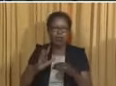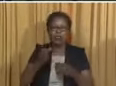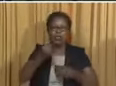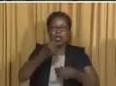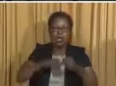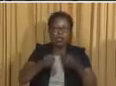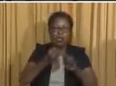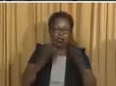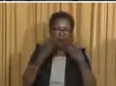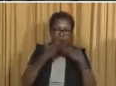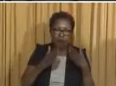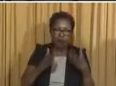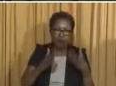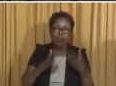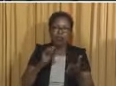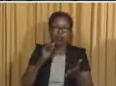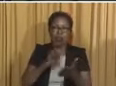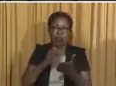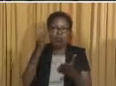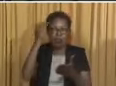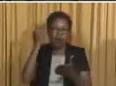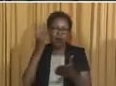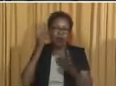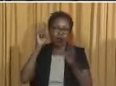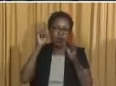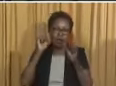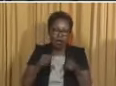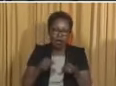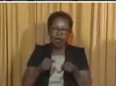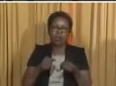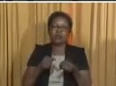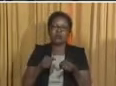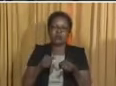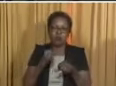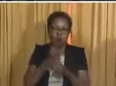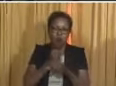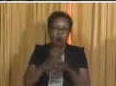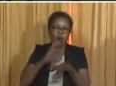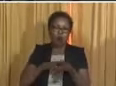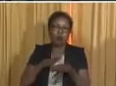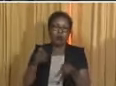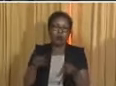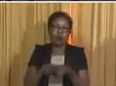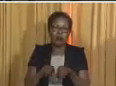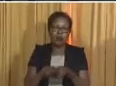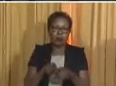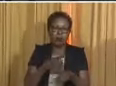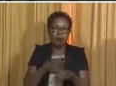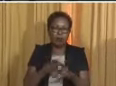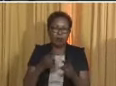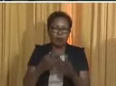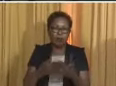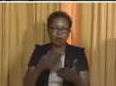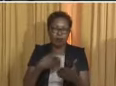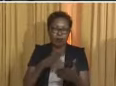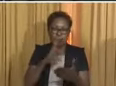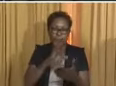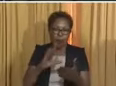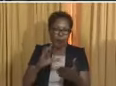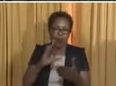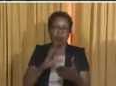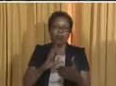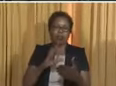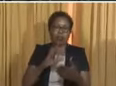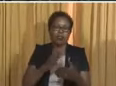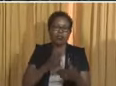law that the courts acquire jurisdiction to entertain the same. But before a bill is enacted into law or an act of